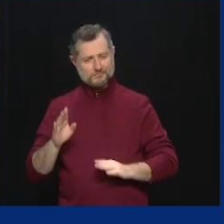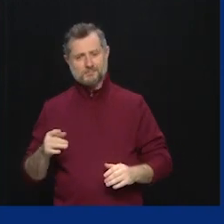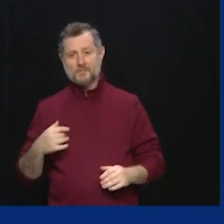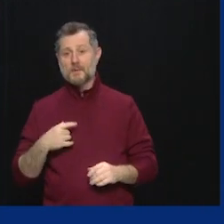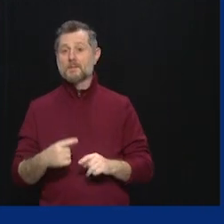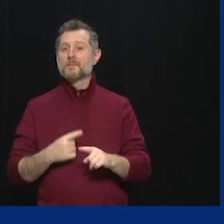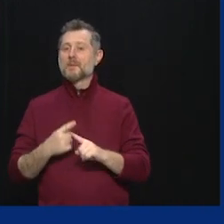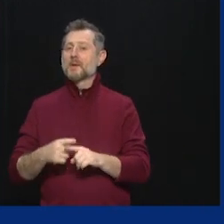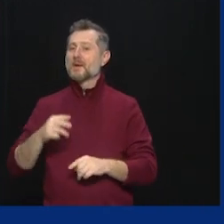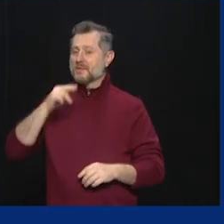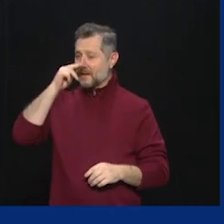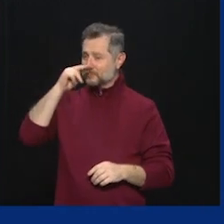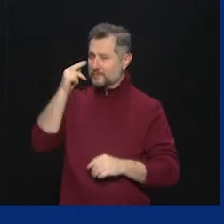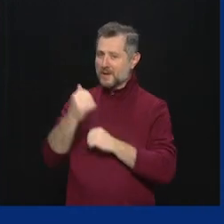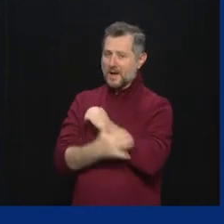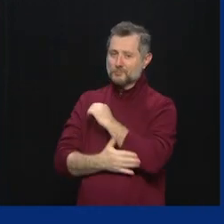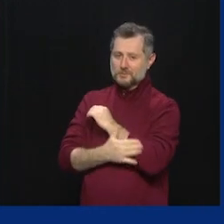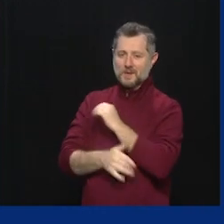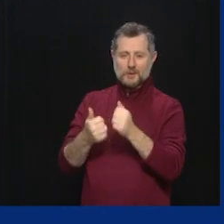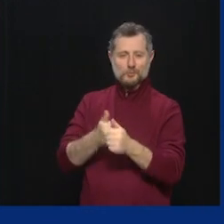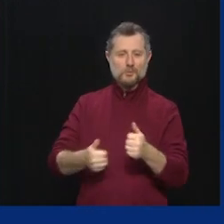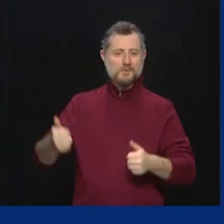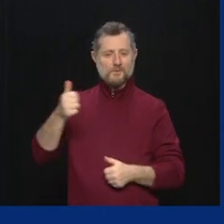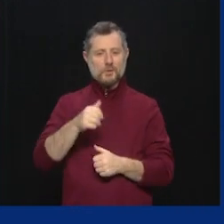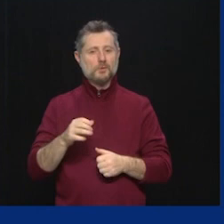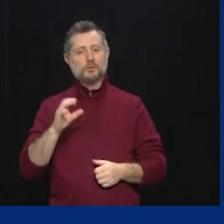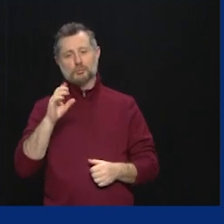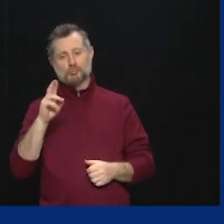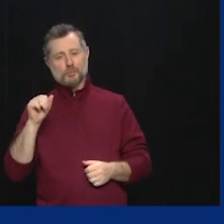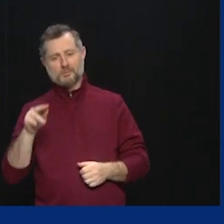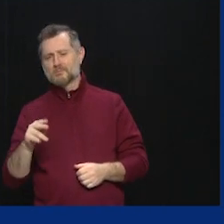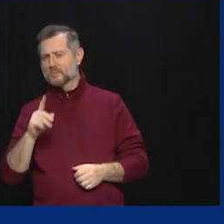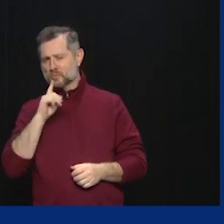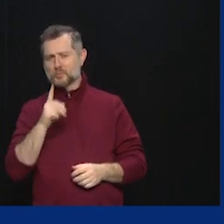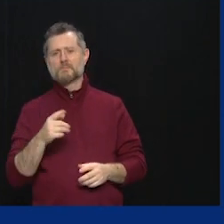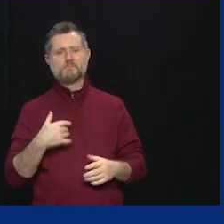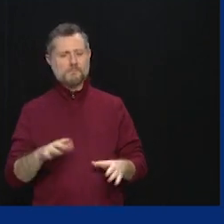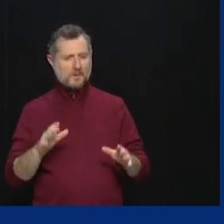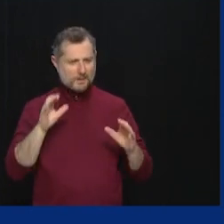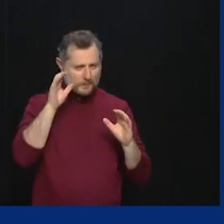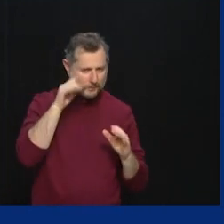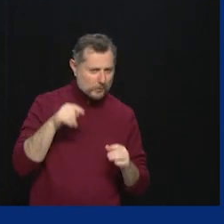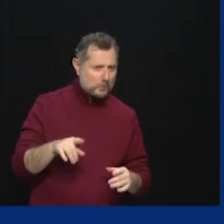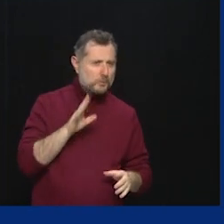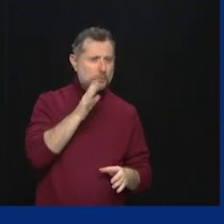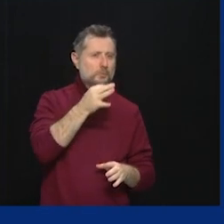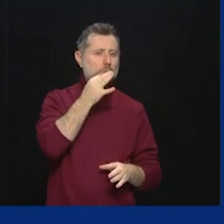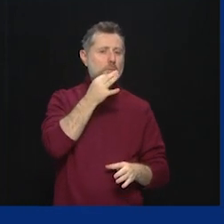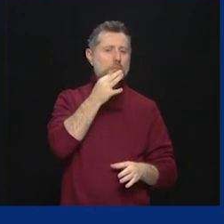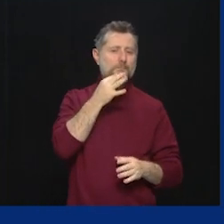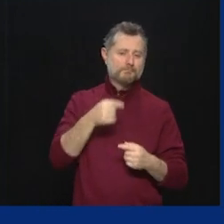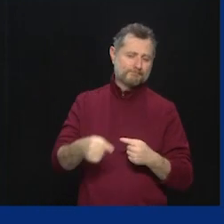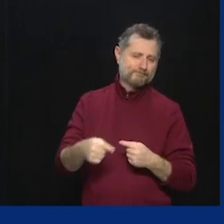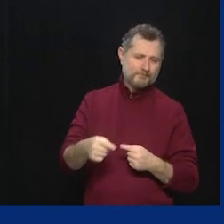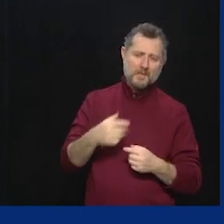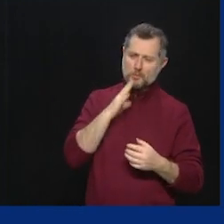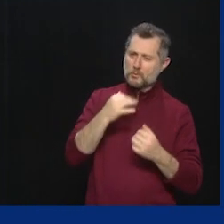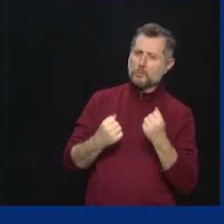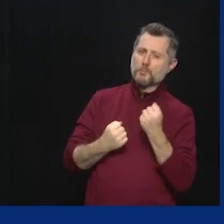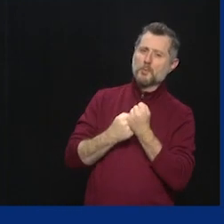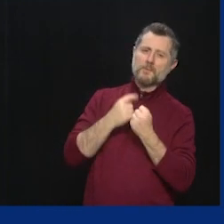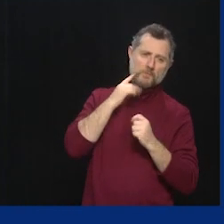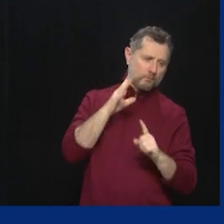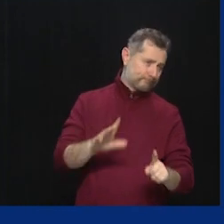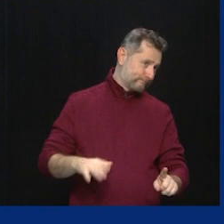I am sure we are going to be hearing from you again in the future, Laura. Thank you for being there throughout the process and the journey.